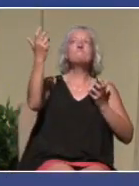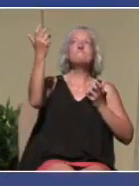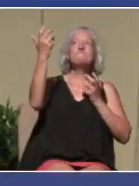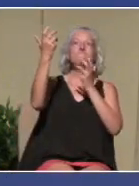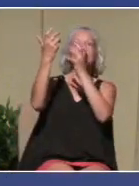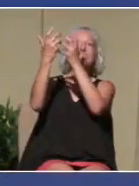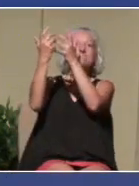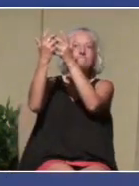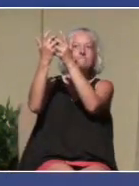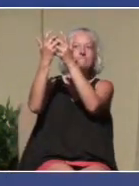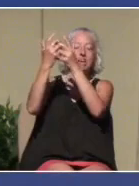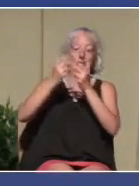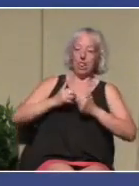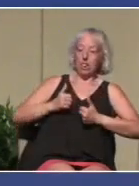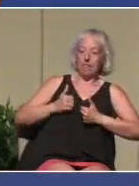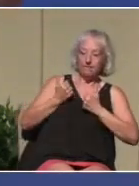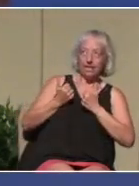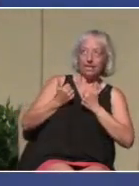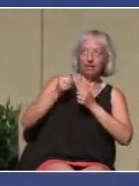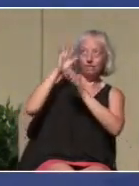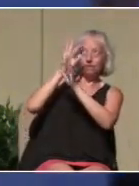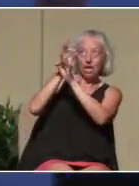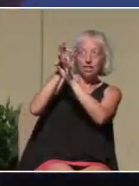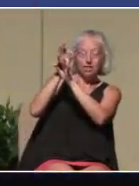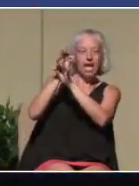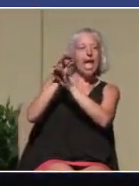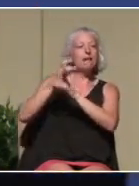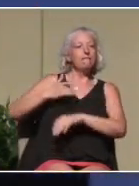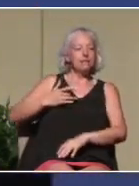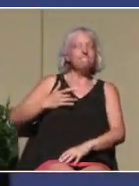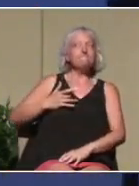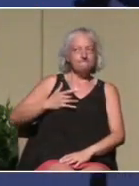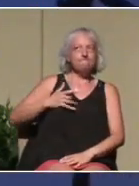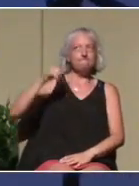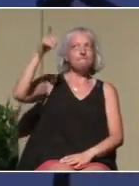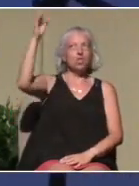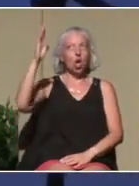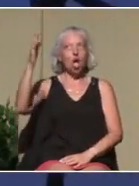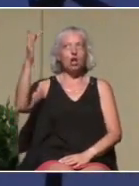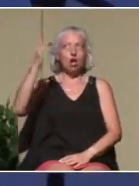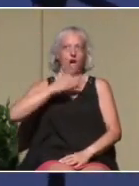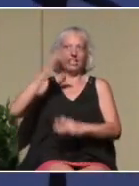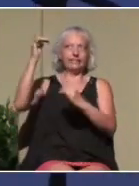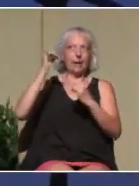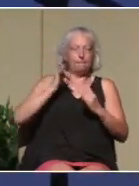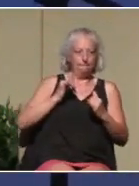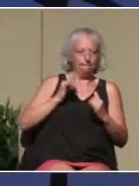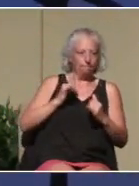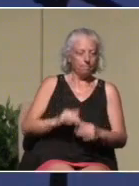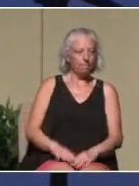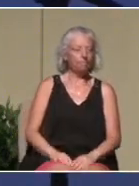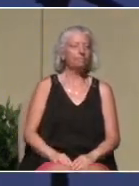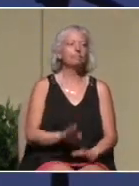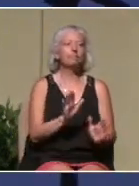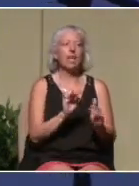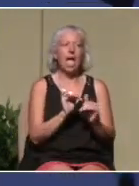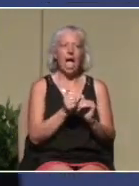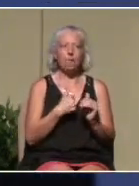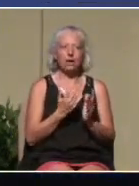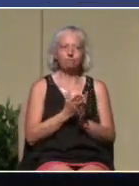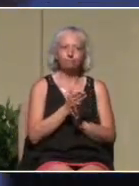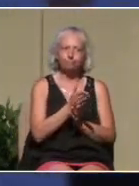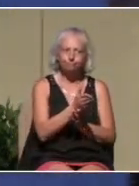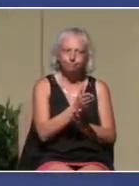only am living in faith, but I just sense I have God's heart. So, and I'm going to tell you how I worked through that issue, by the way, of